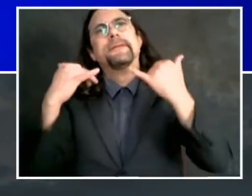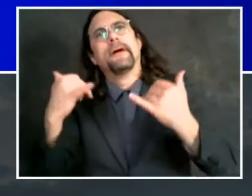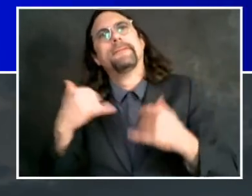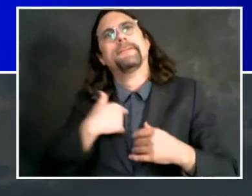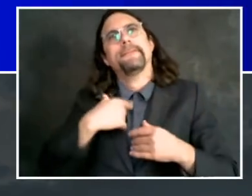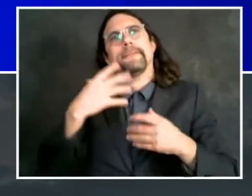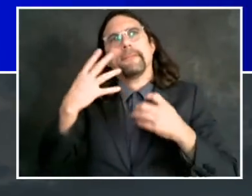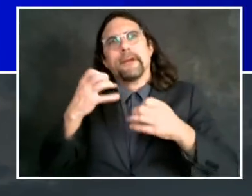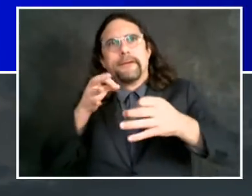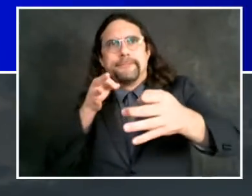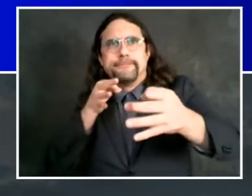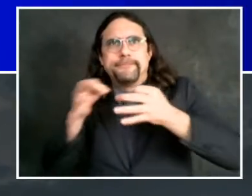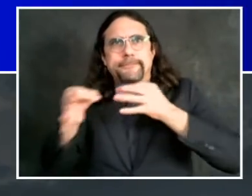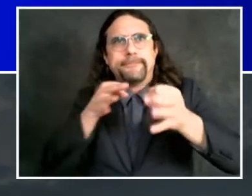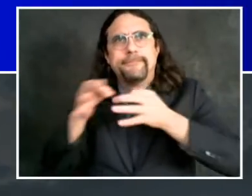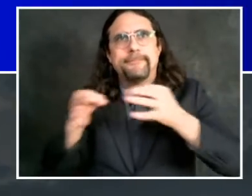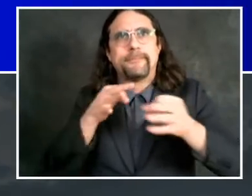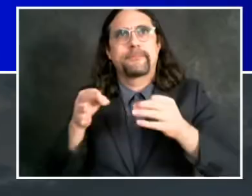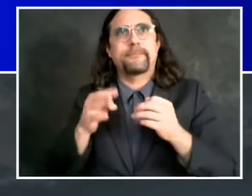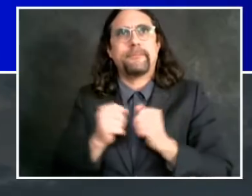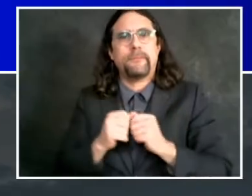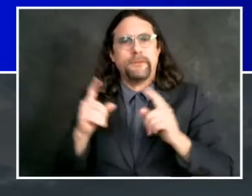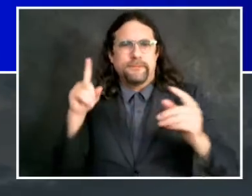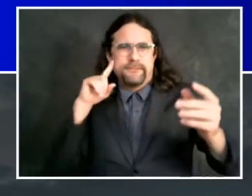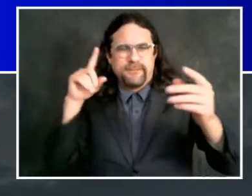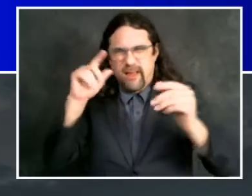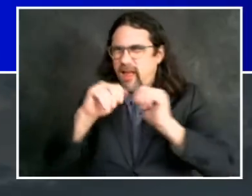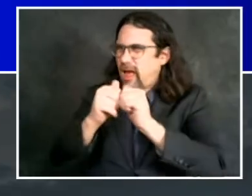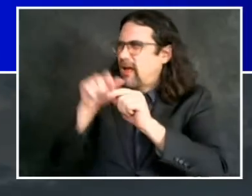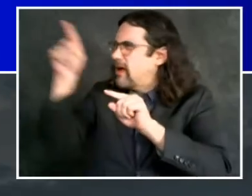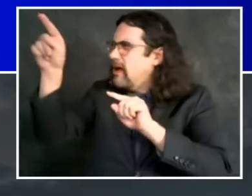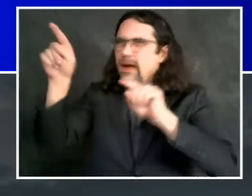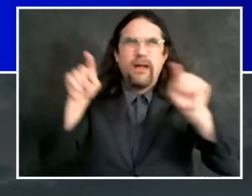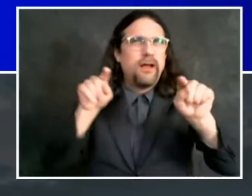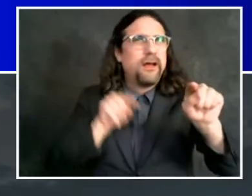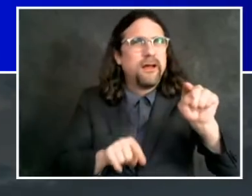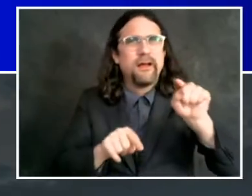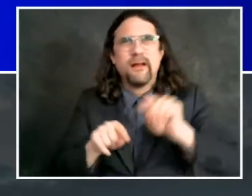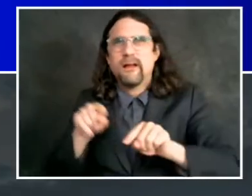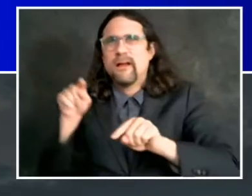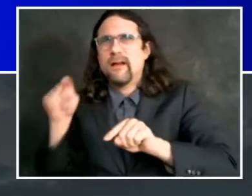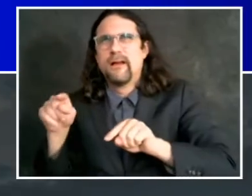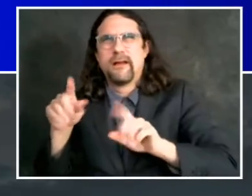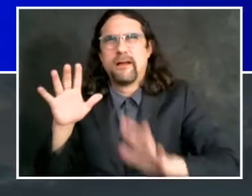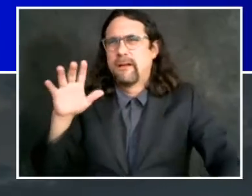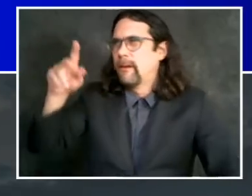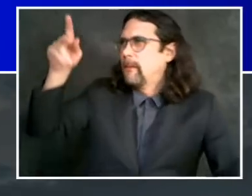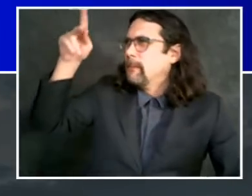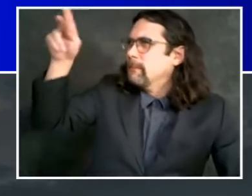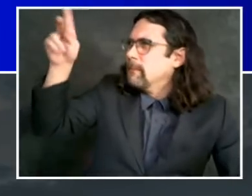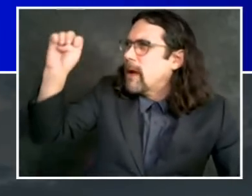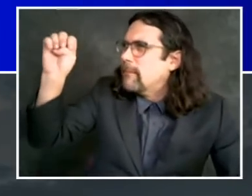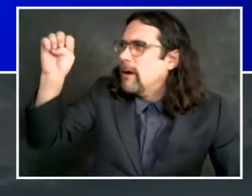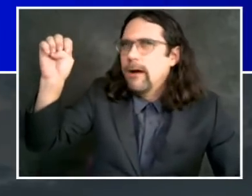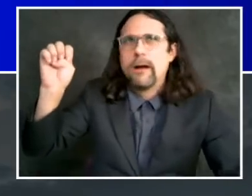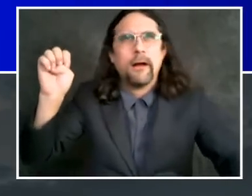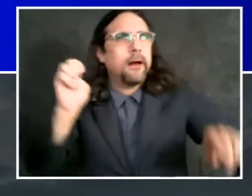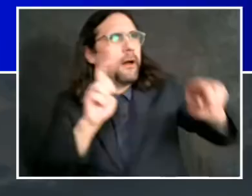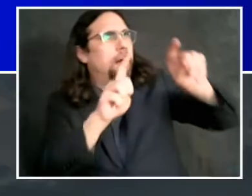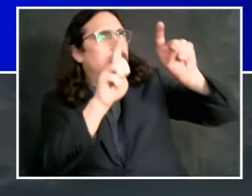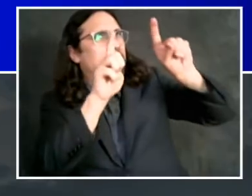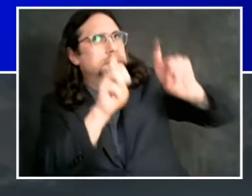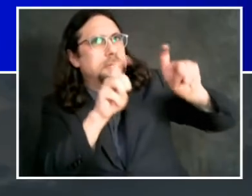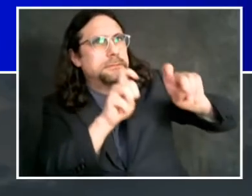getting more and more of the testing, link that concept up with what all of you have achieved by your extraordinary devotion